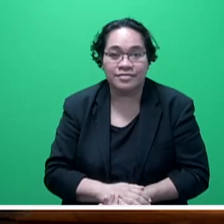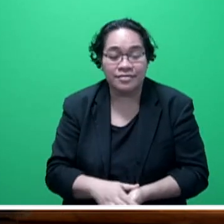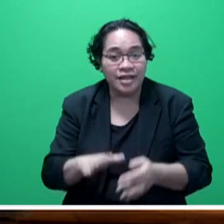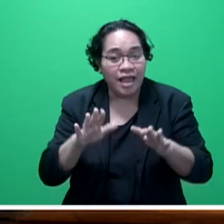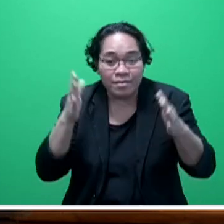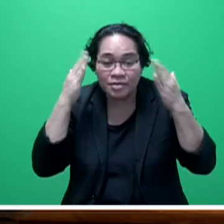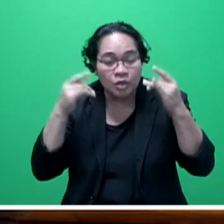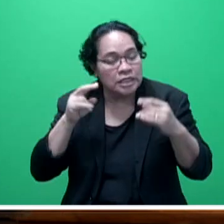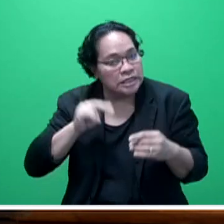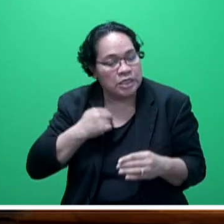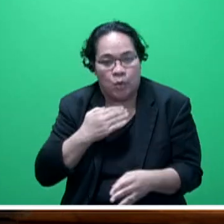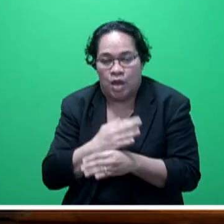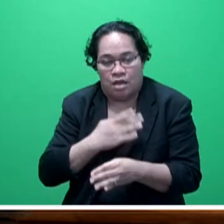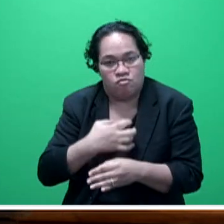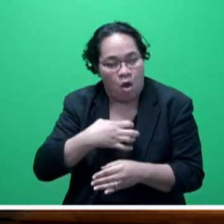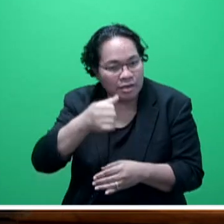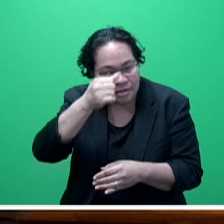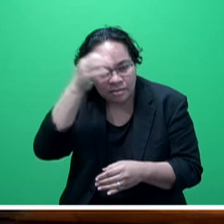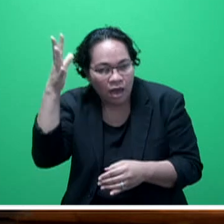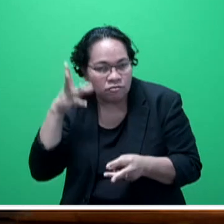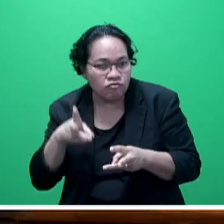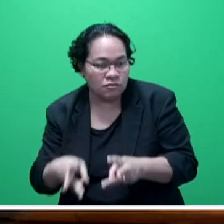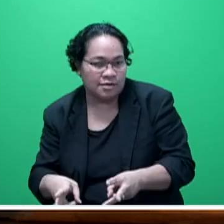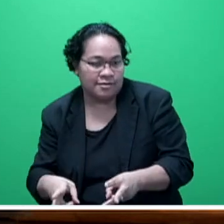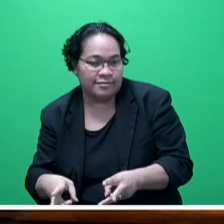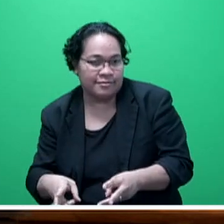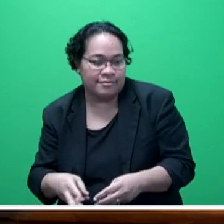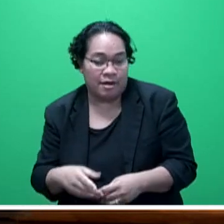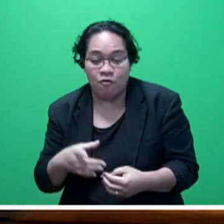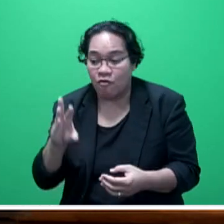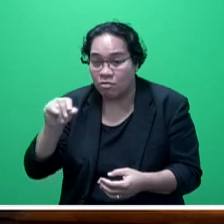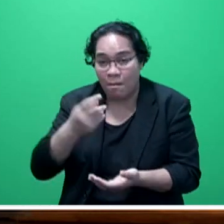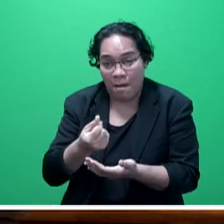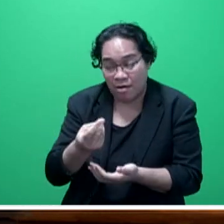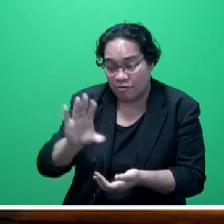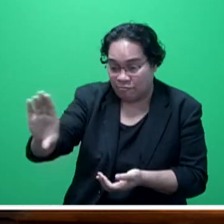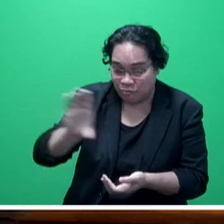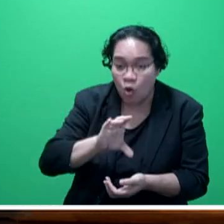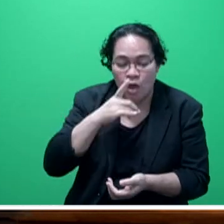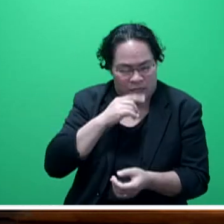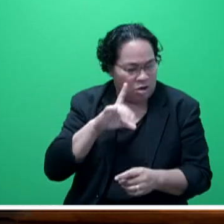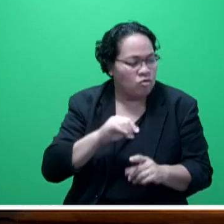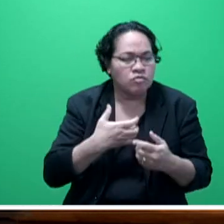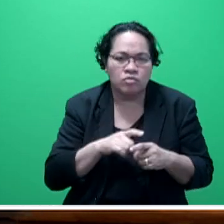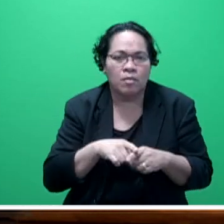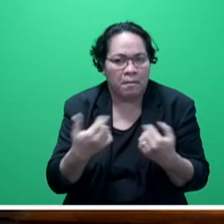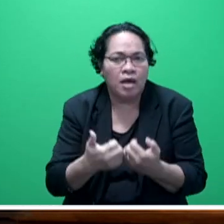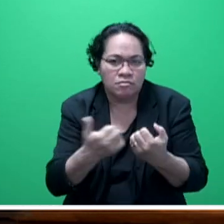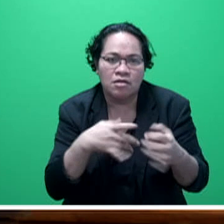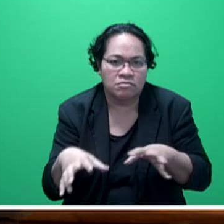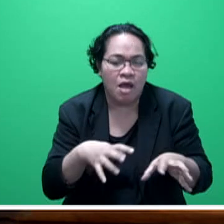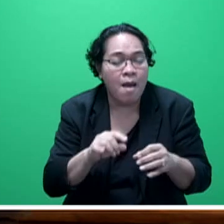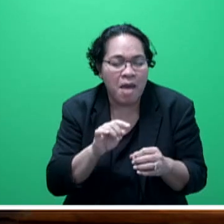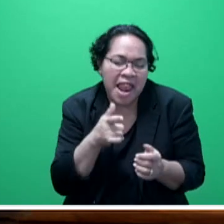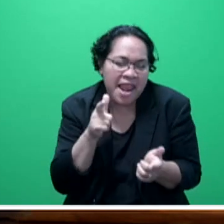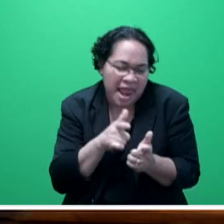need to work smarter with the allocation given and do more with less. We need to